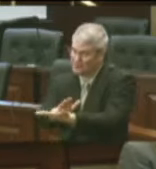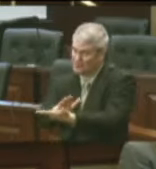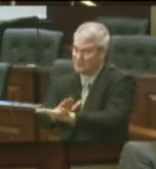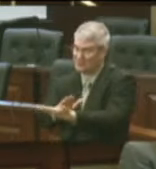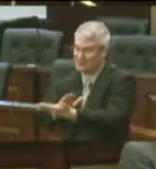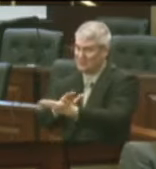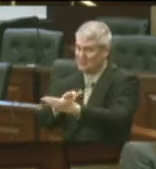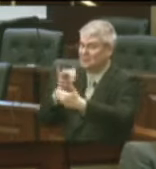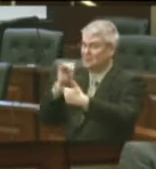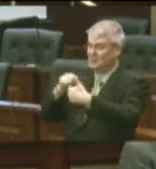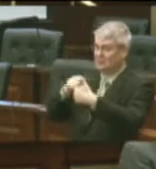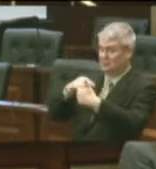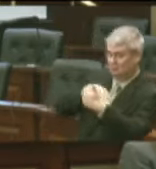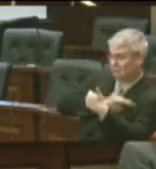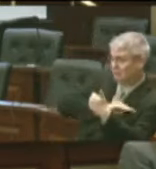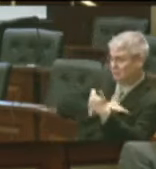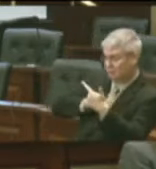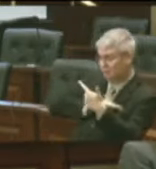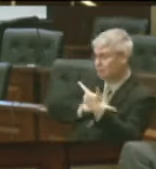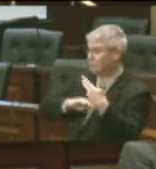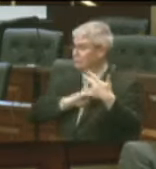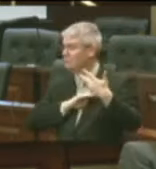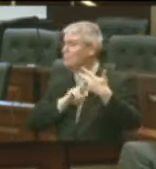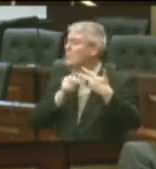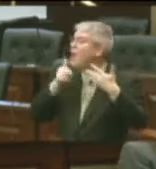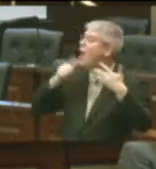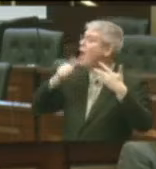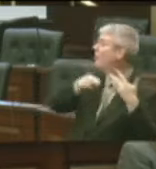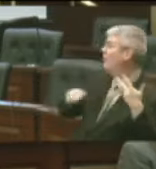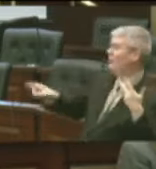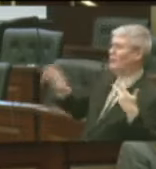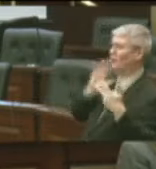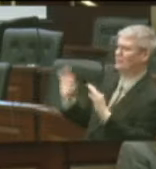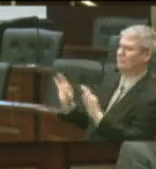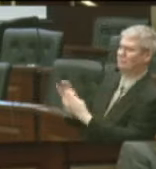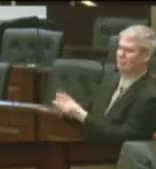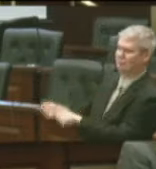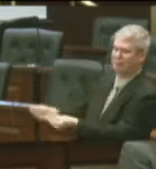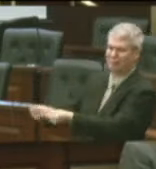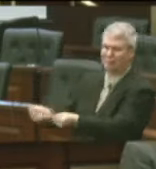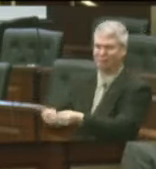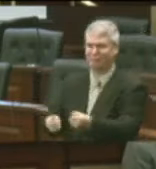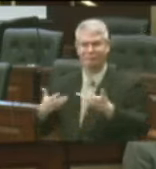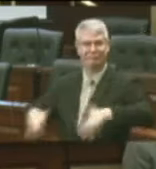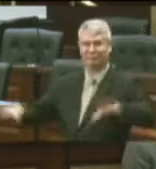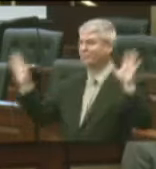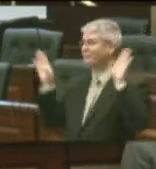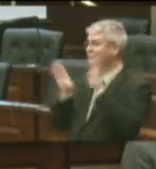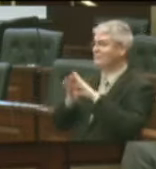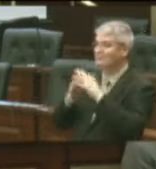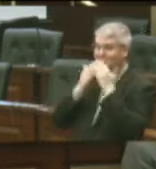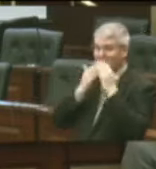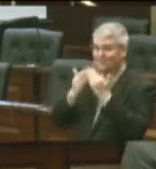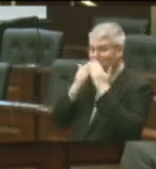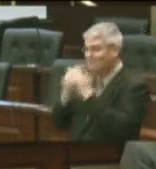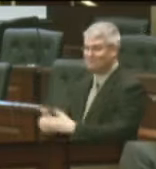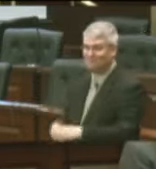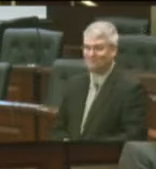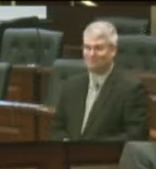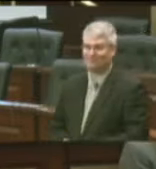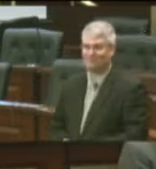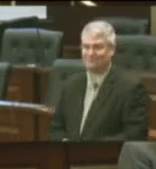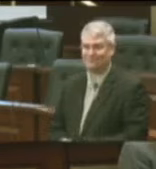All right. Anything else? Have you got anything, Kins? All right. Thank you all. And Sherry and Debbie,